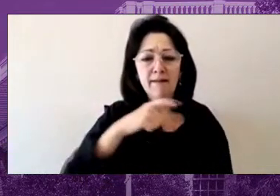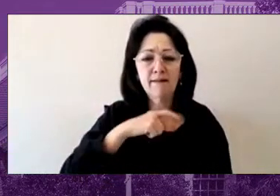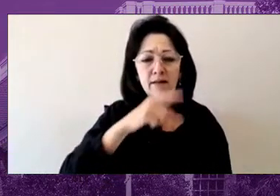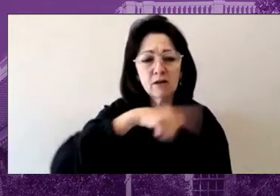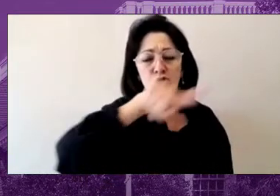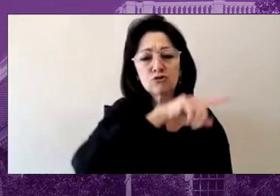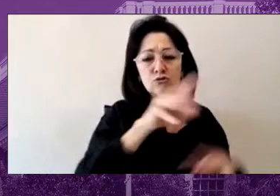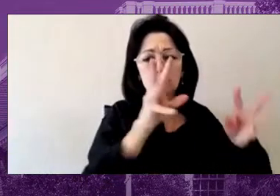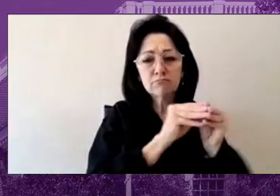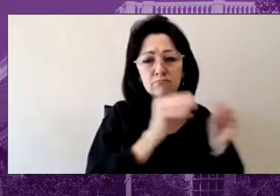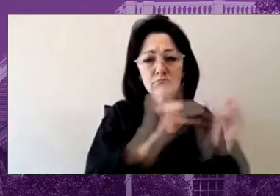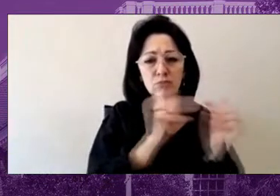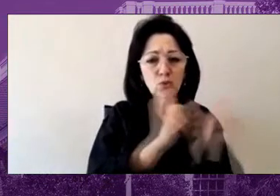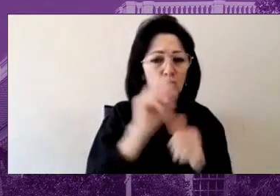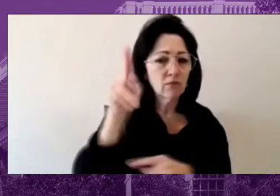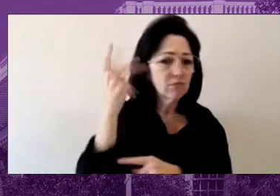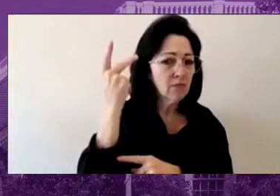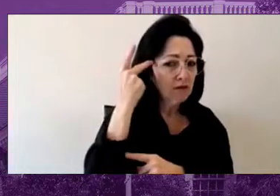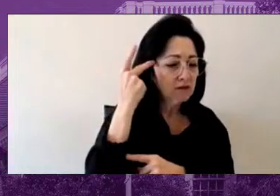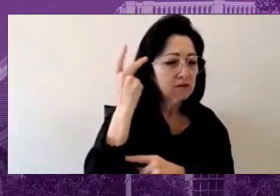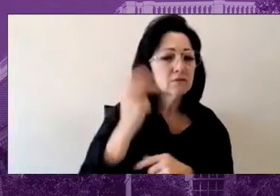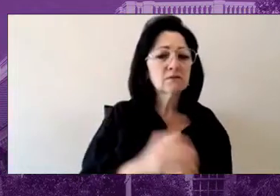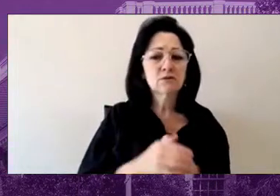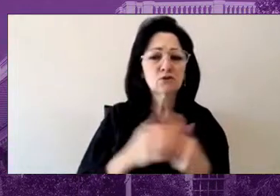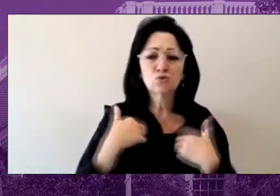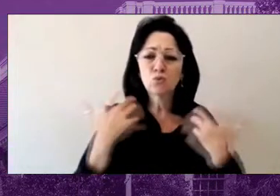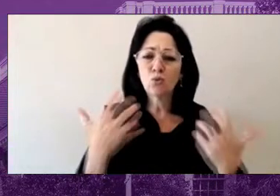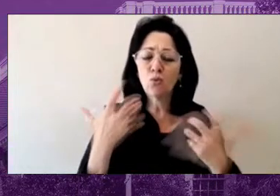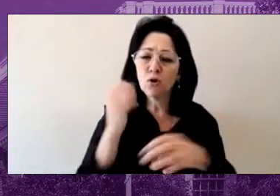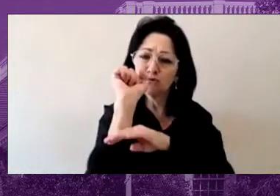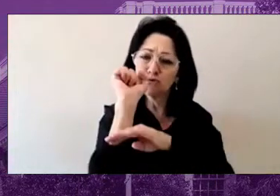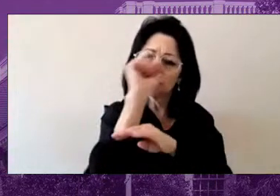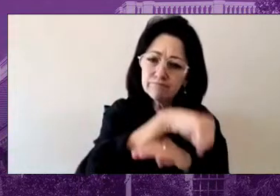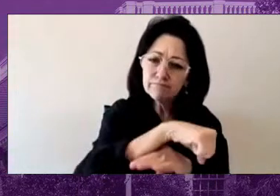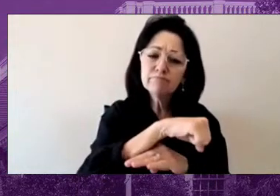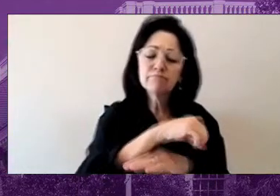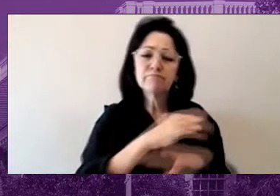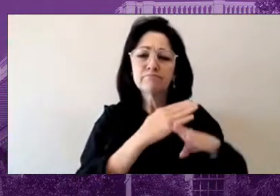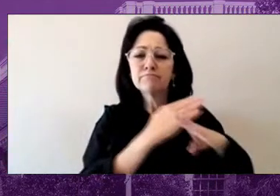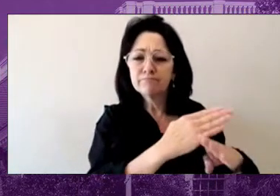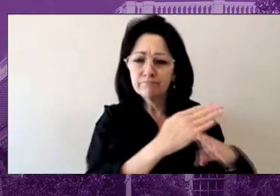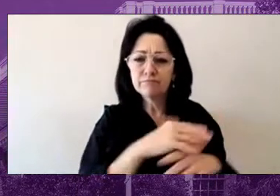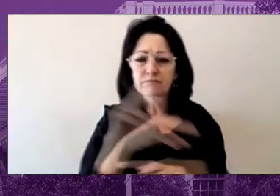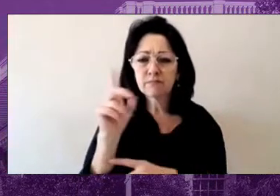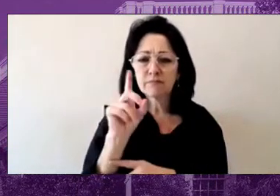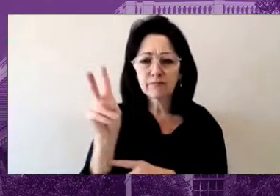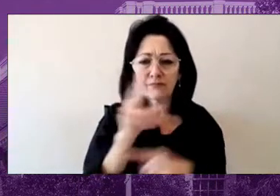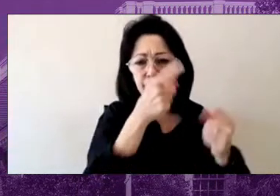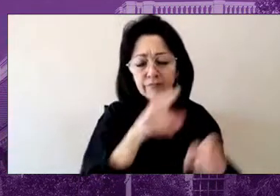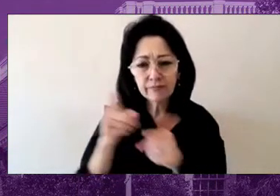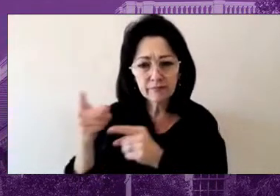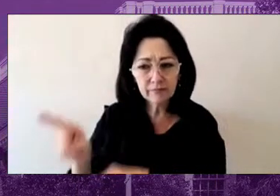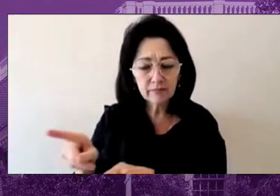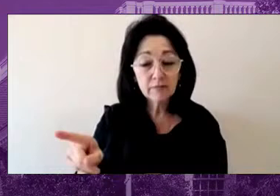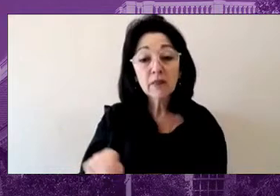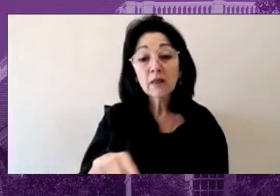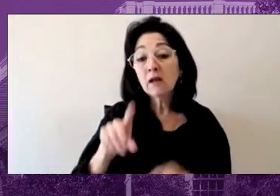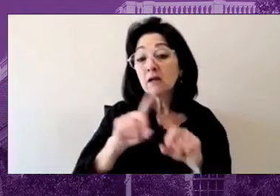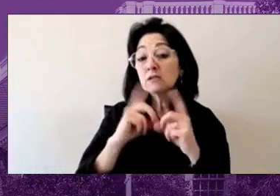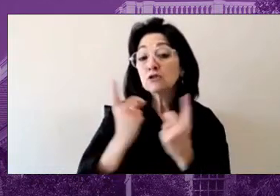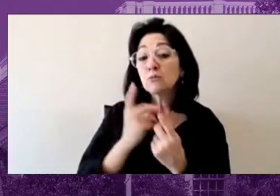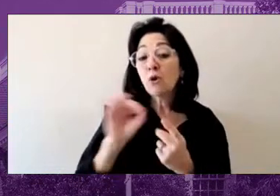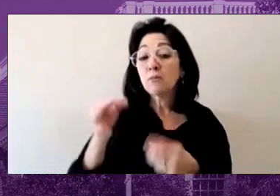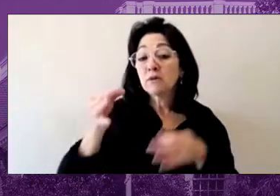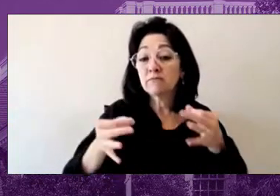we have had to tackle the scourge. The Department of Justice works closely with survivors in domestic